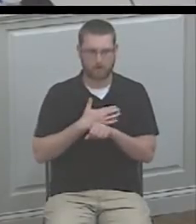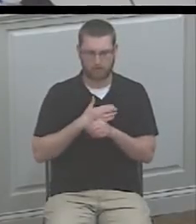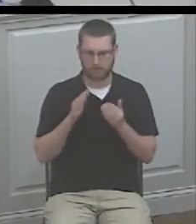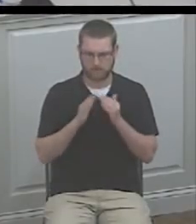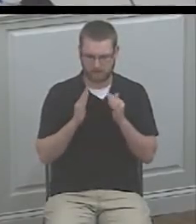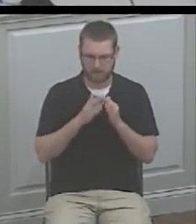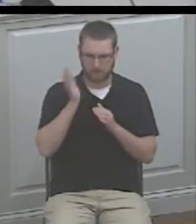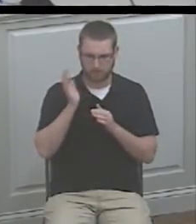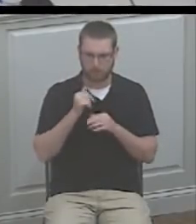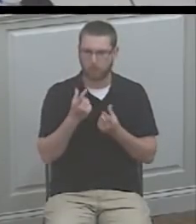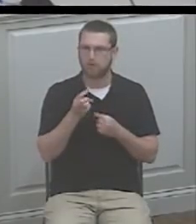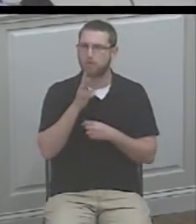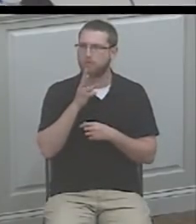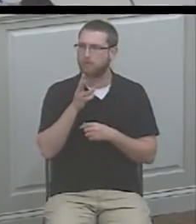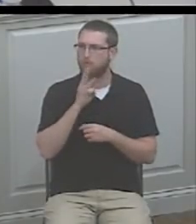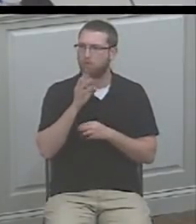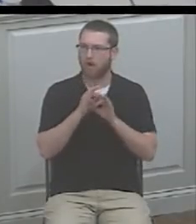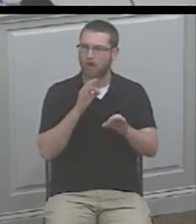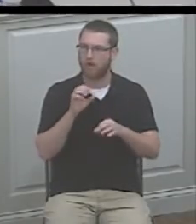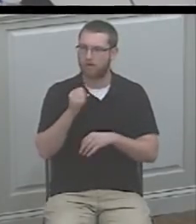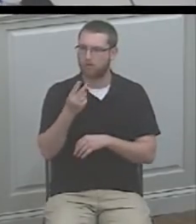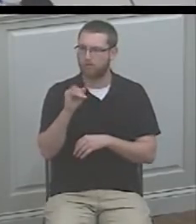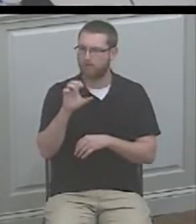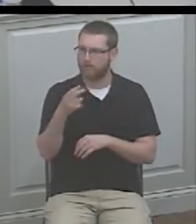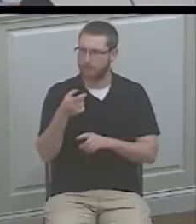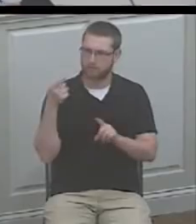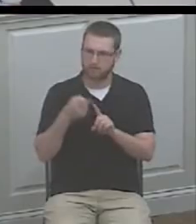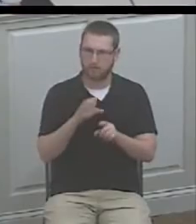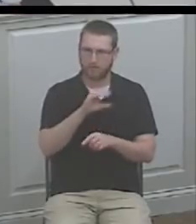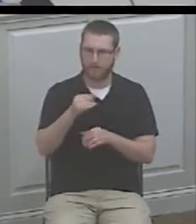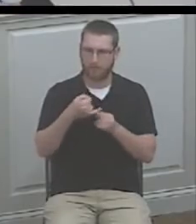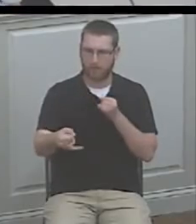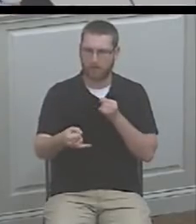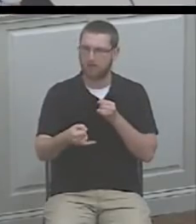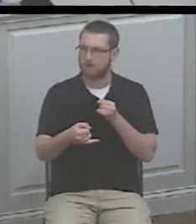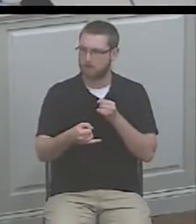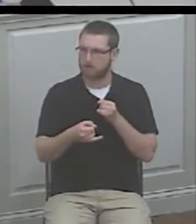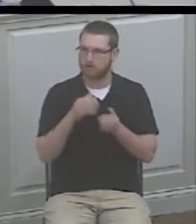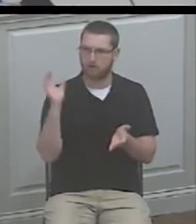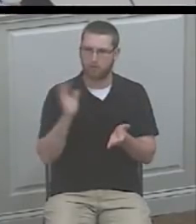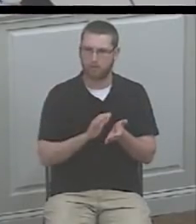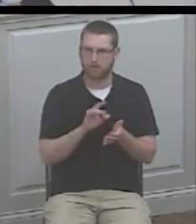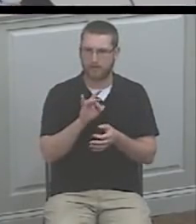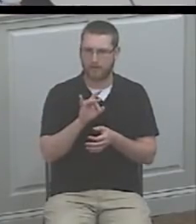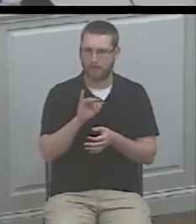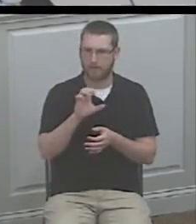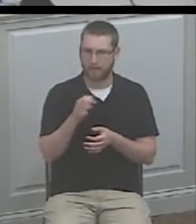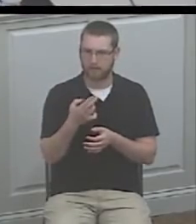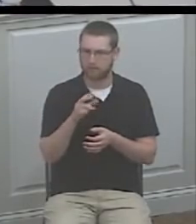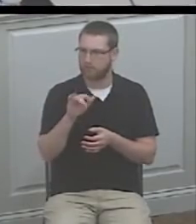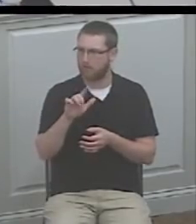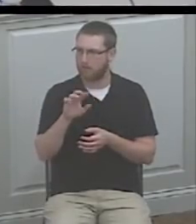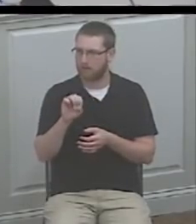They did the 12-inch water line out Stanford Road to the county line, turned into reduced down to an 8-inch line as it got to